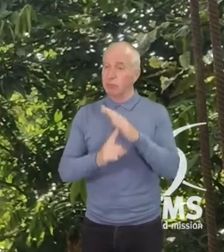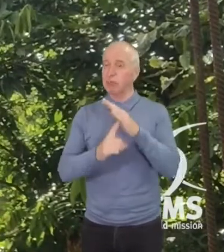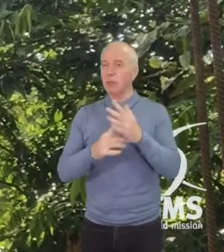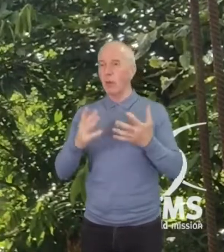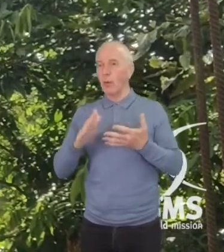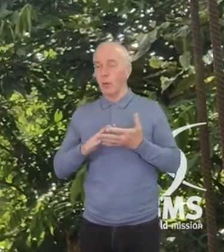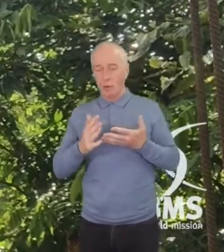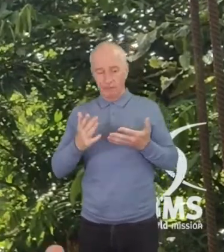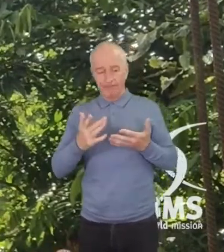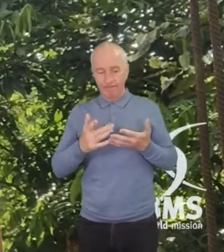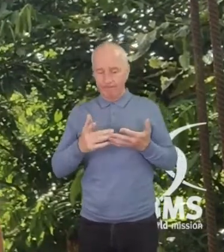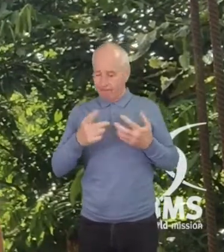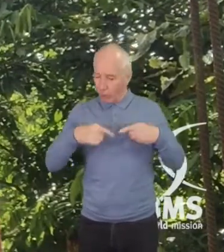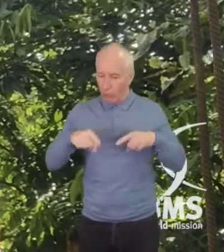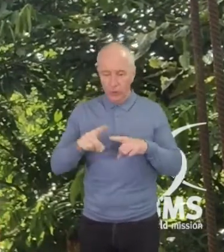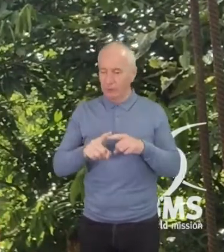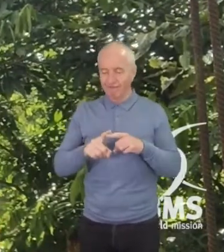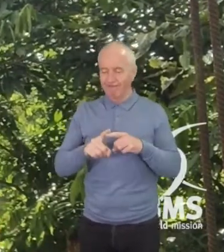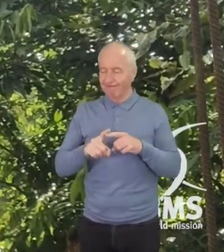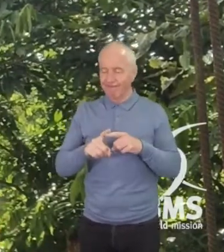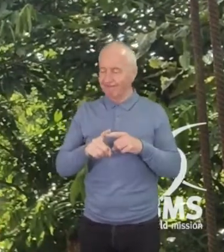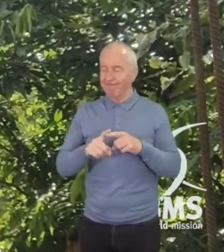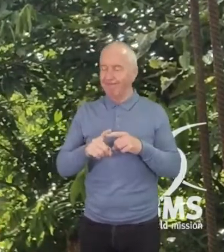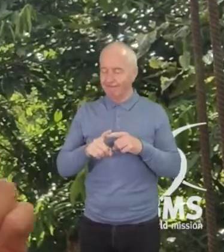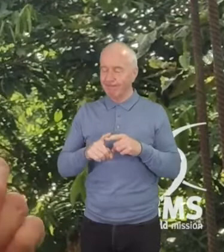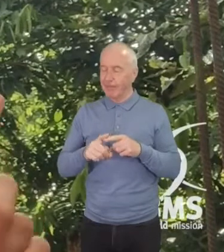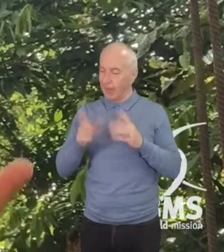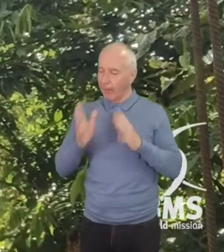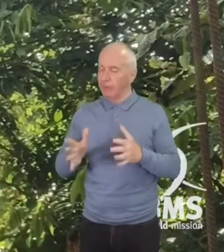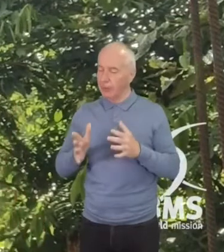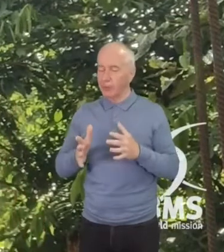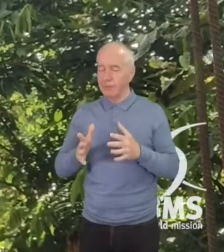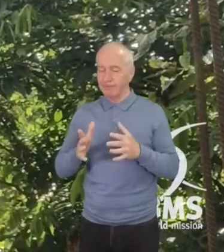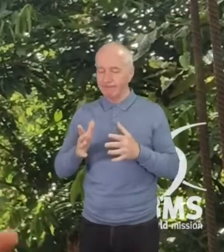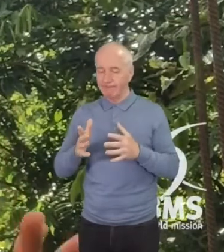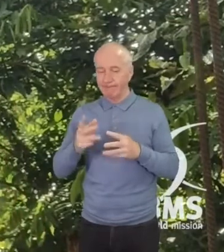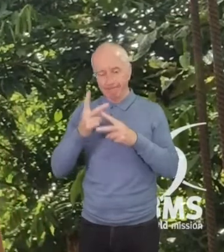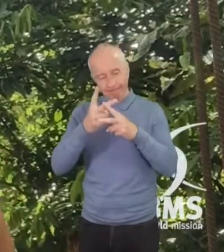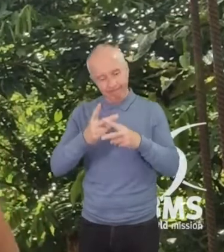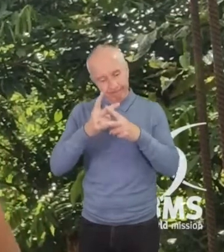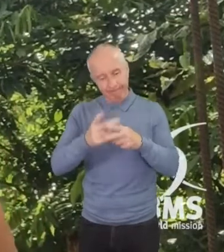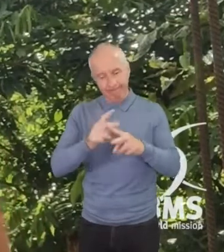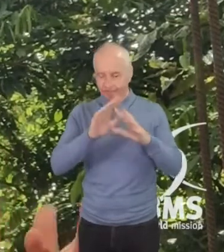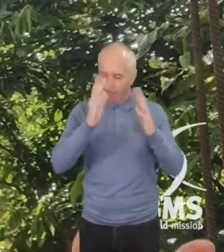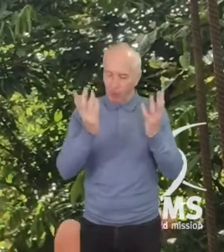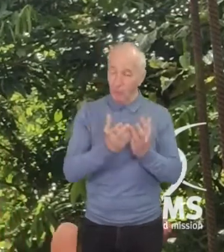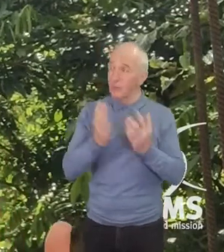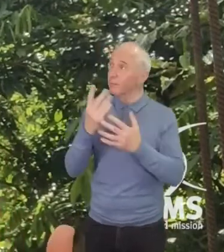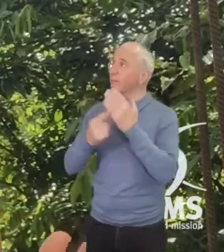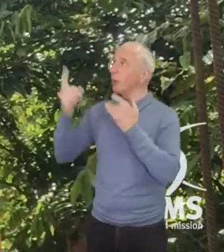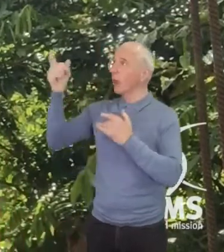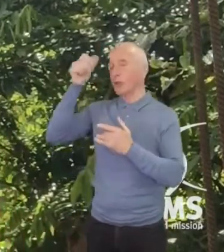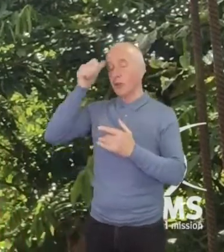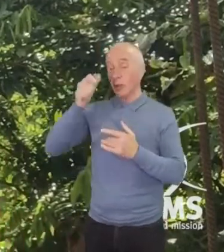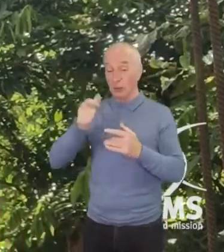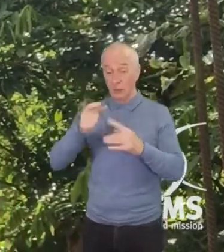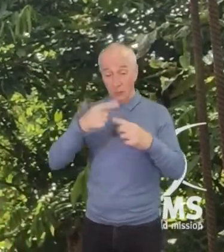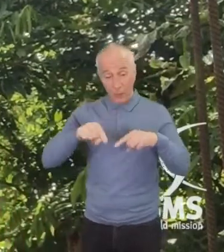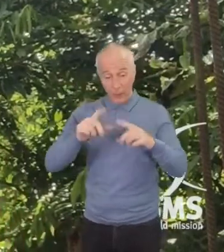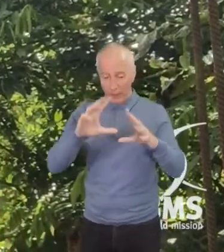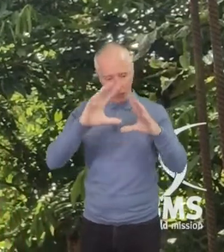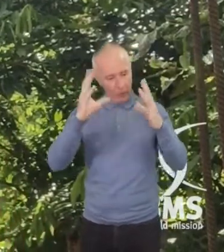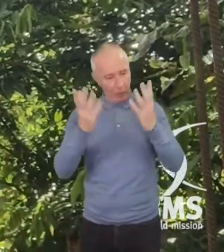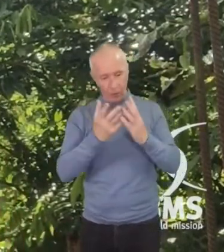of. It's not. God has given us one world. We're all connected. We're all neighbours, whether